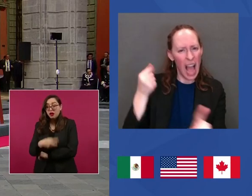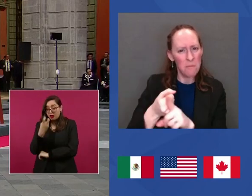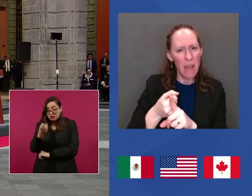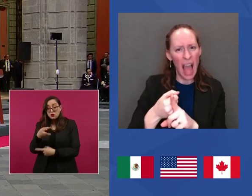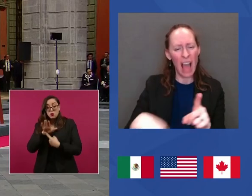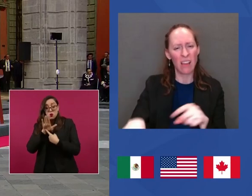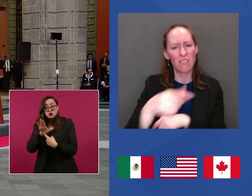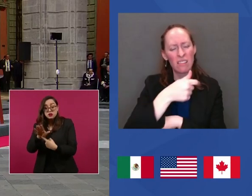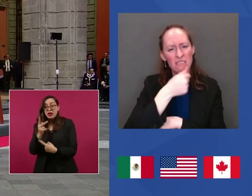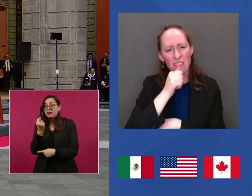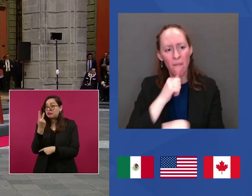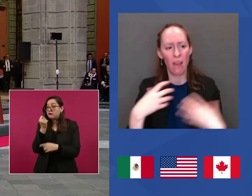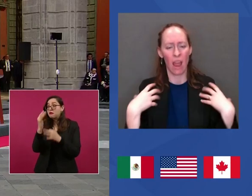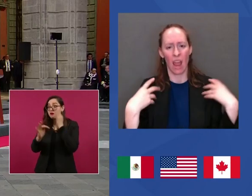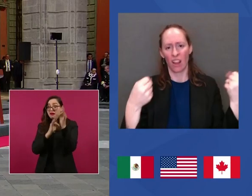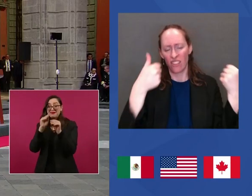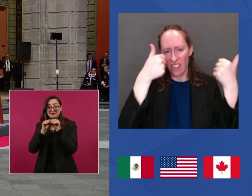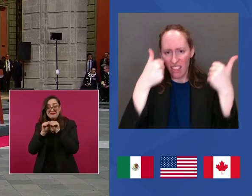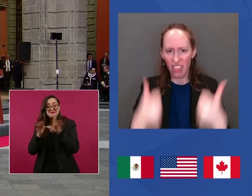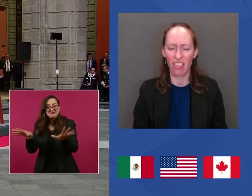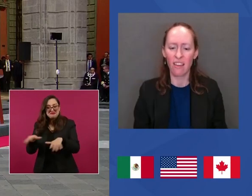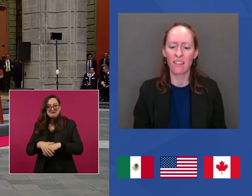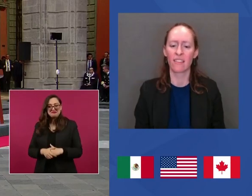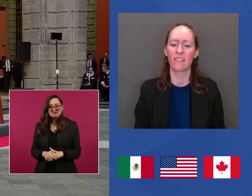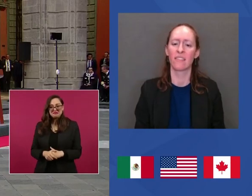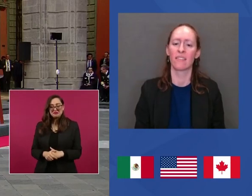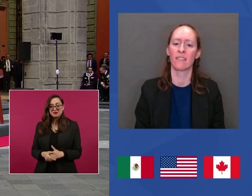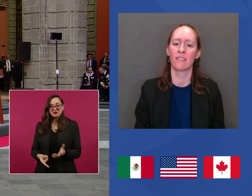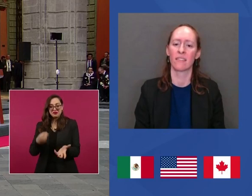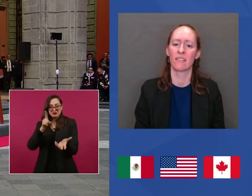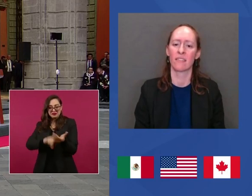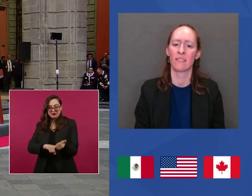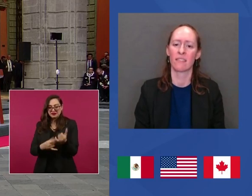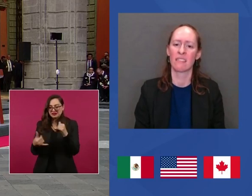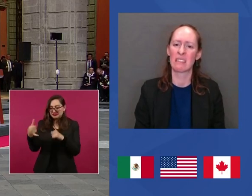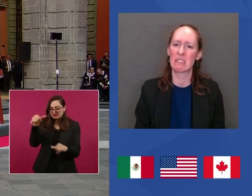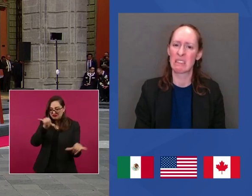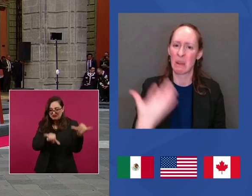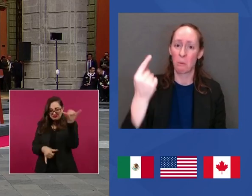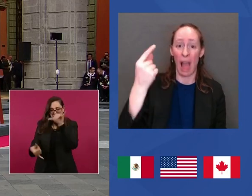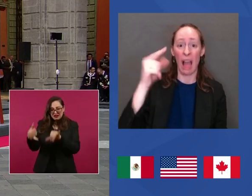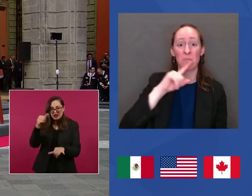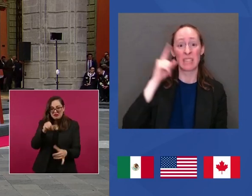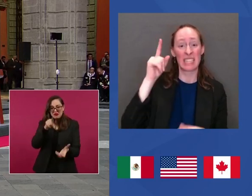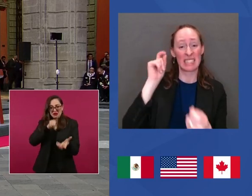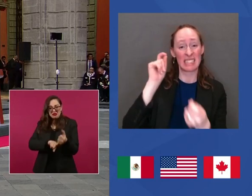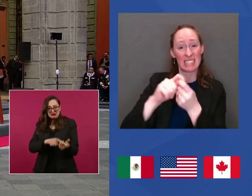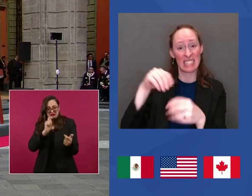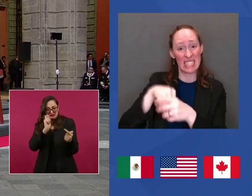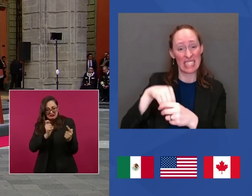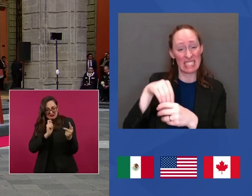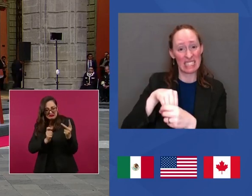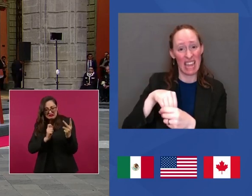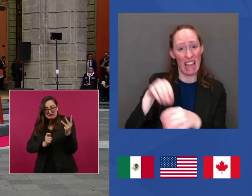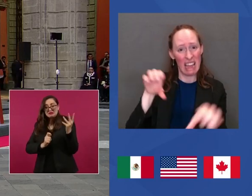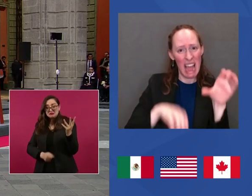what those doses contain, they have muriatic acid.